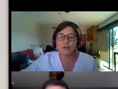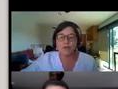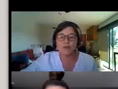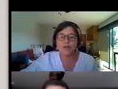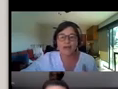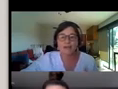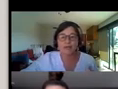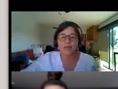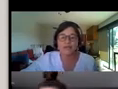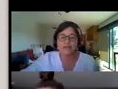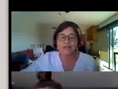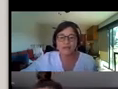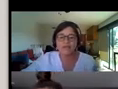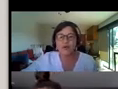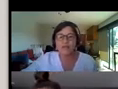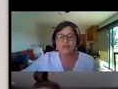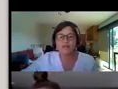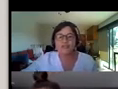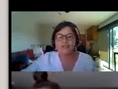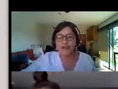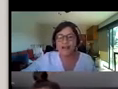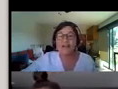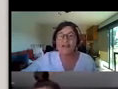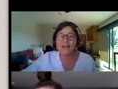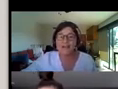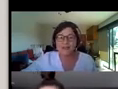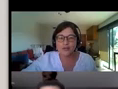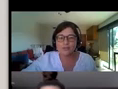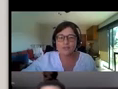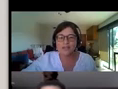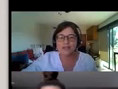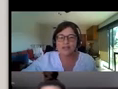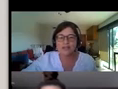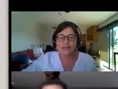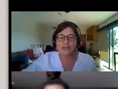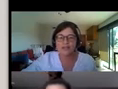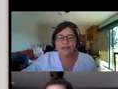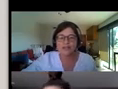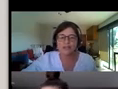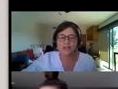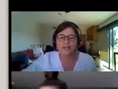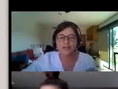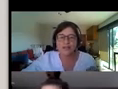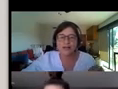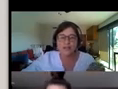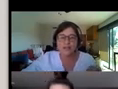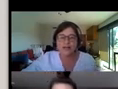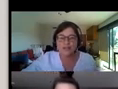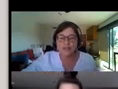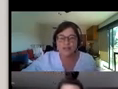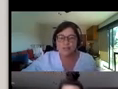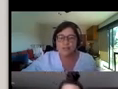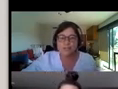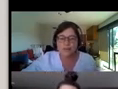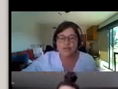we jump into it, I do want to take a brief moment to just define the terms in case you're starting to feel the